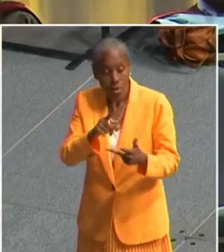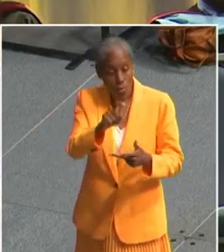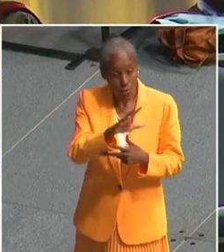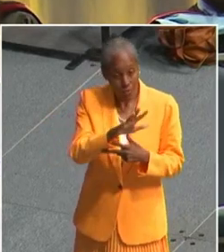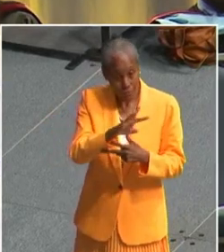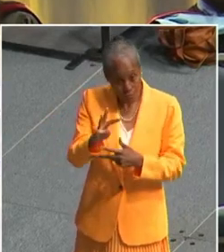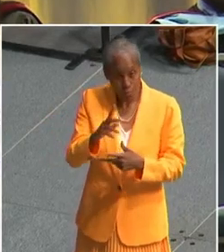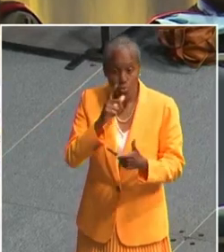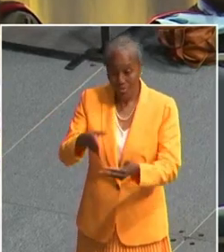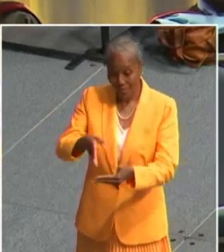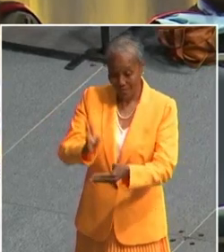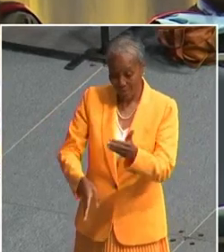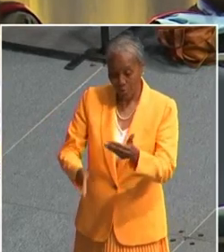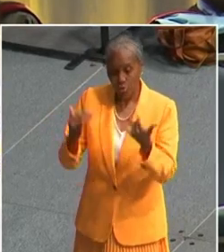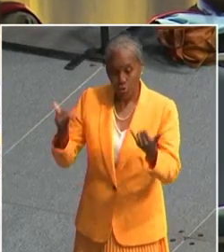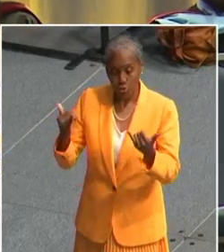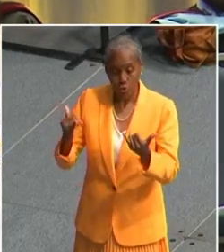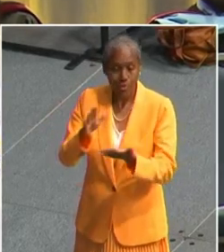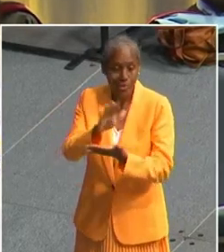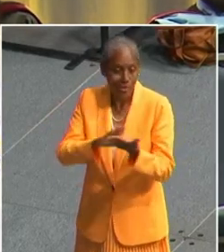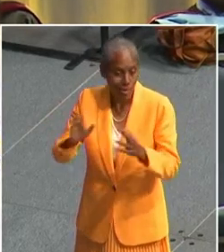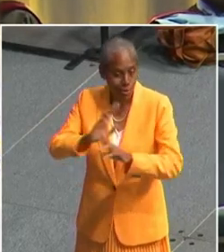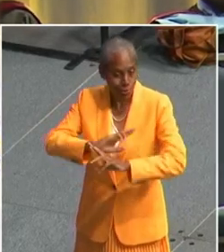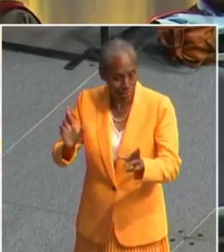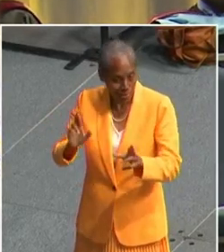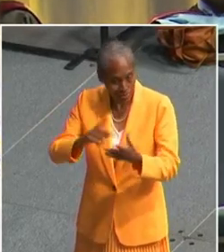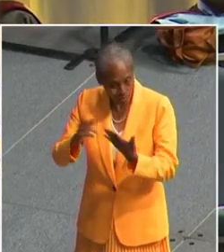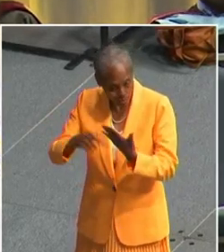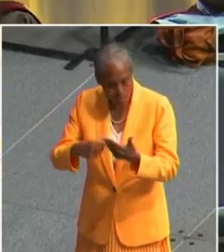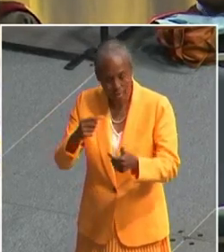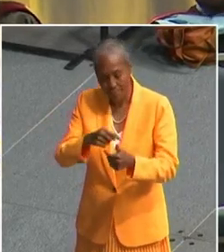154 who are finishing our career and college readiness programs,